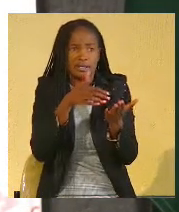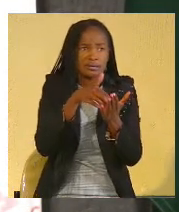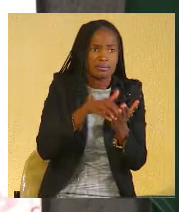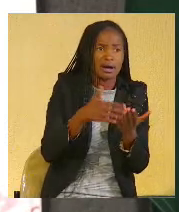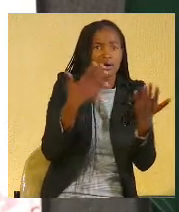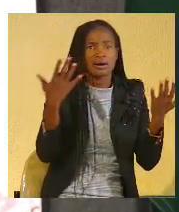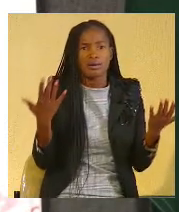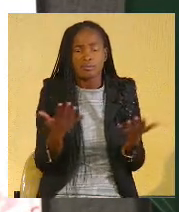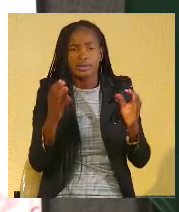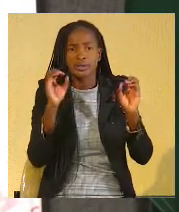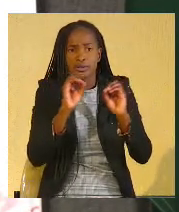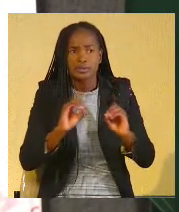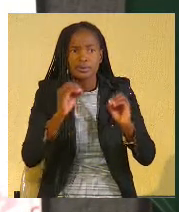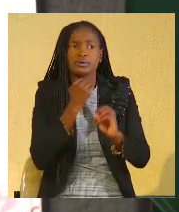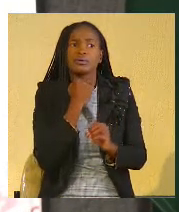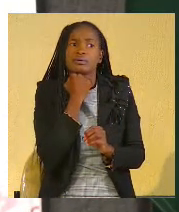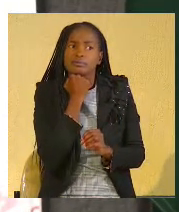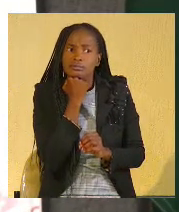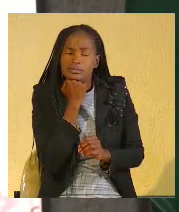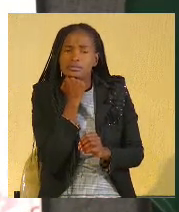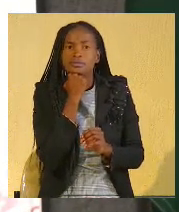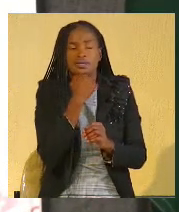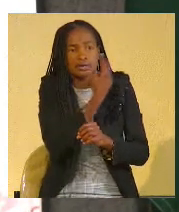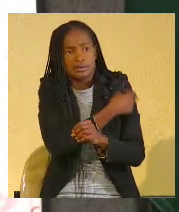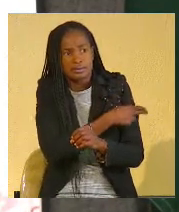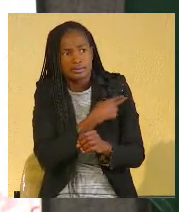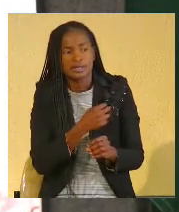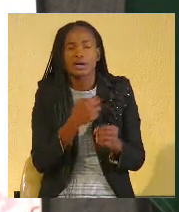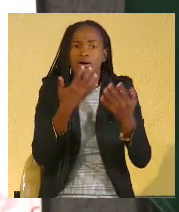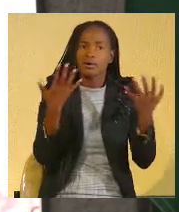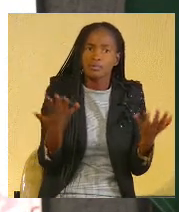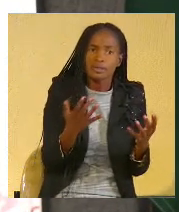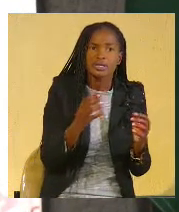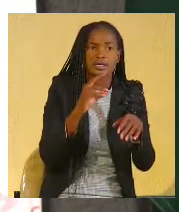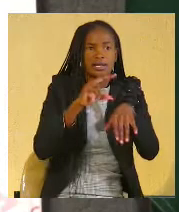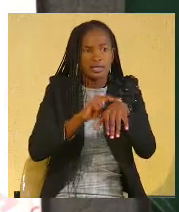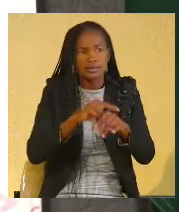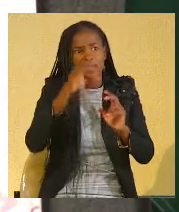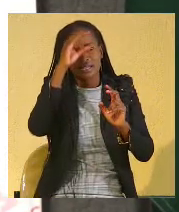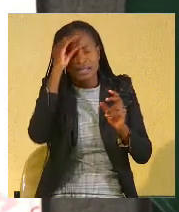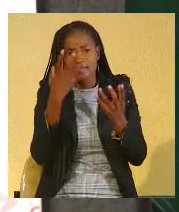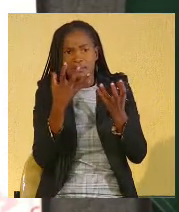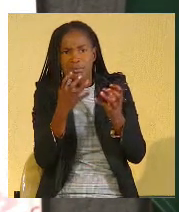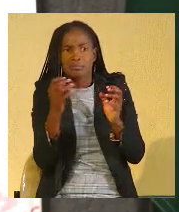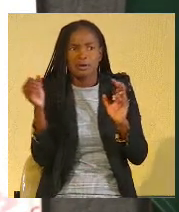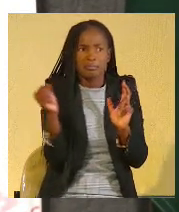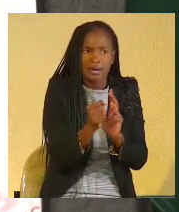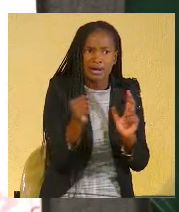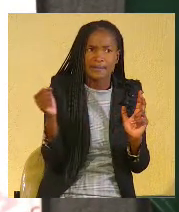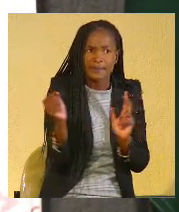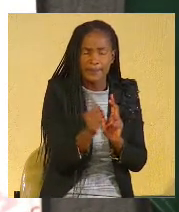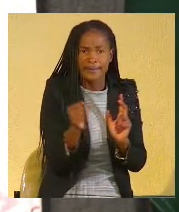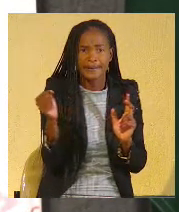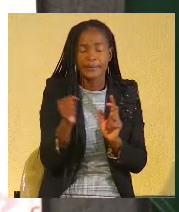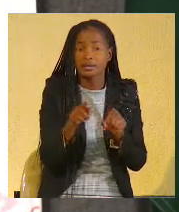equipment in place and all the necessary human resource in place. And it has been